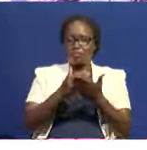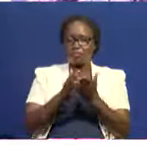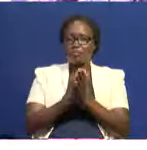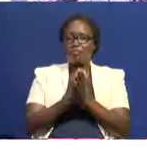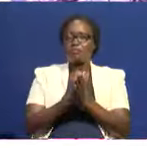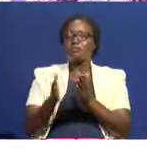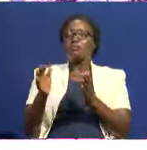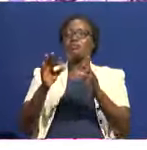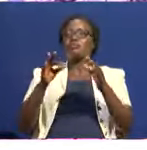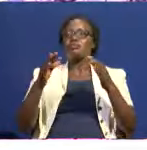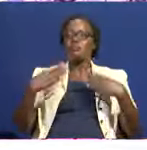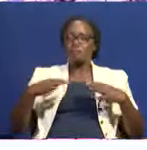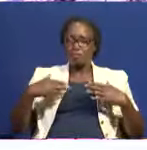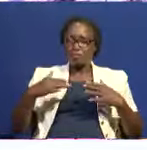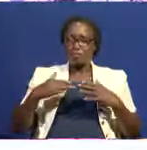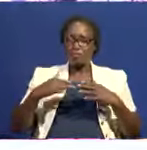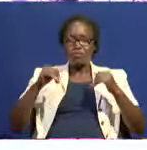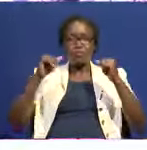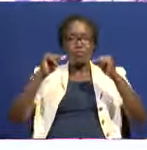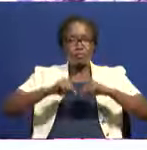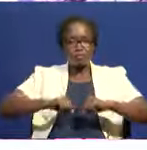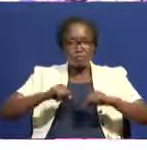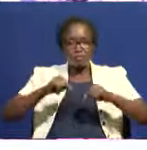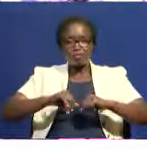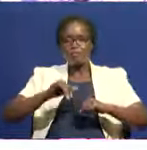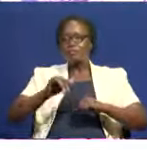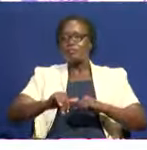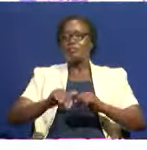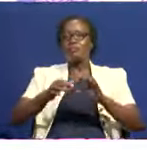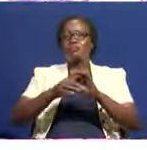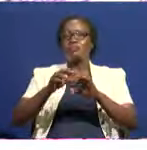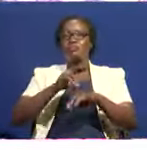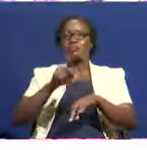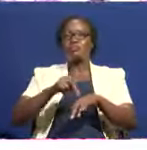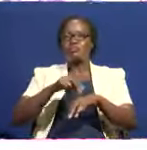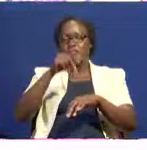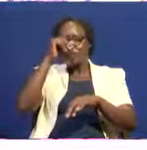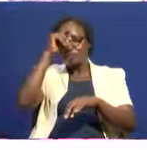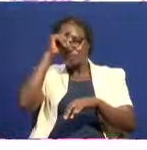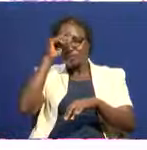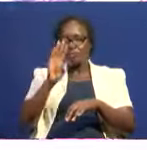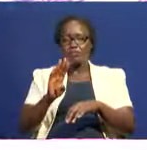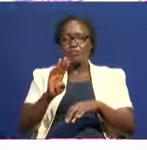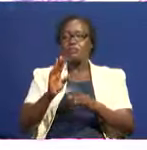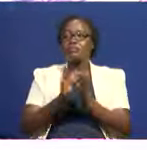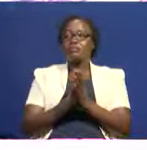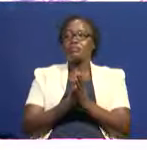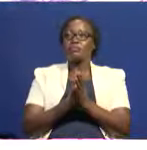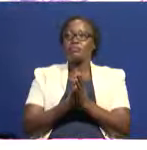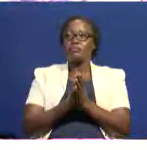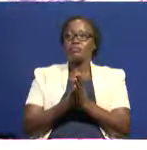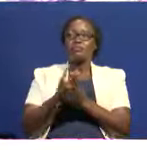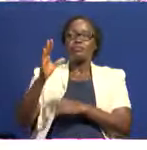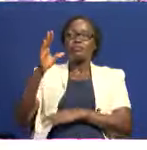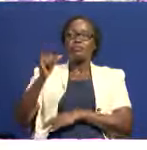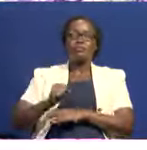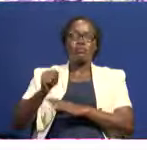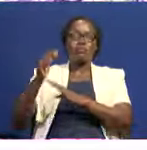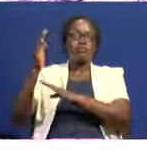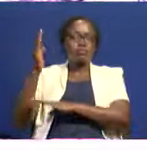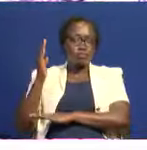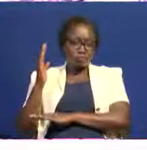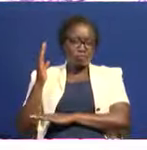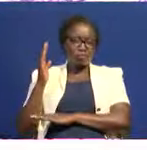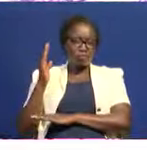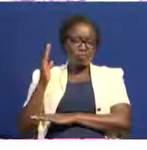unanimously resolve that our link to the national government to be the Cabinet Secretary for Interior and National Administration, Professor